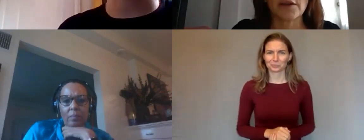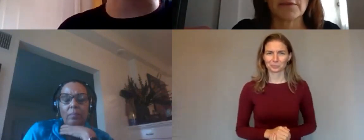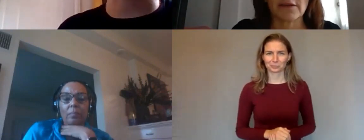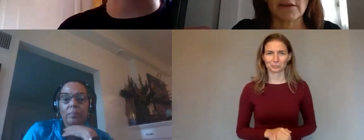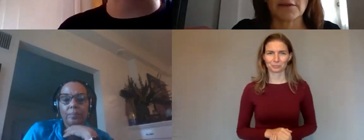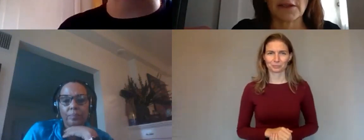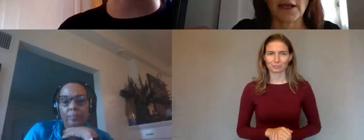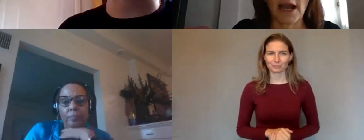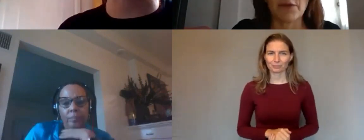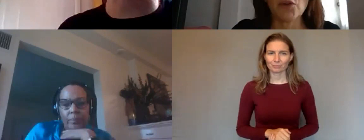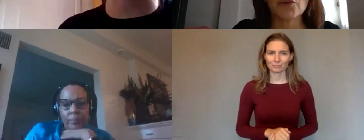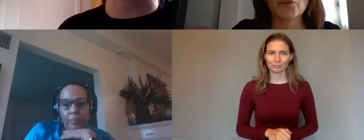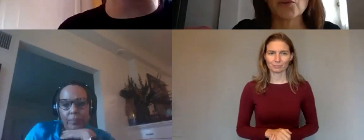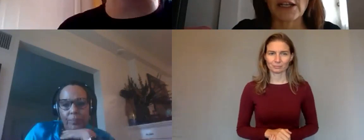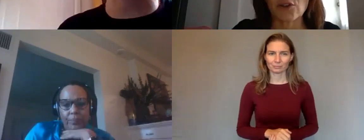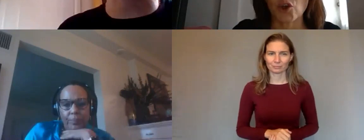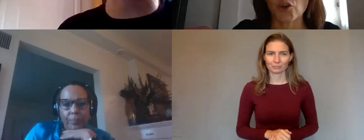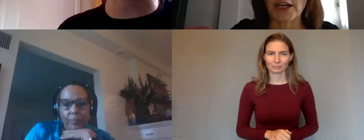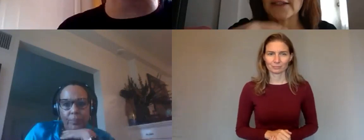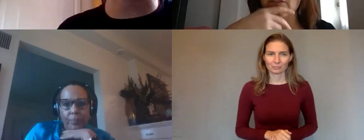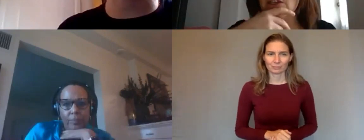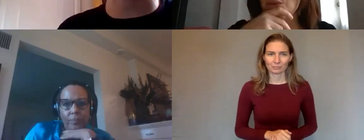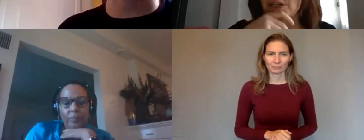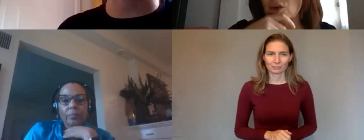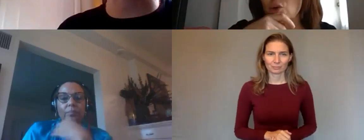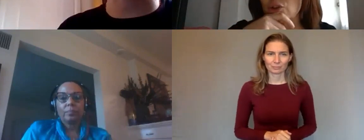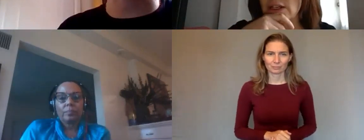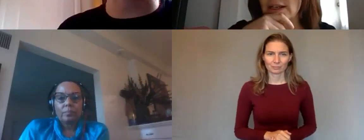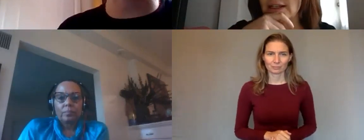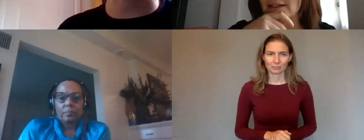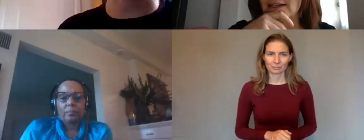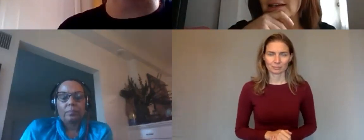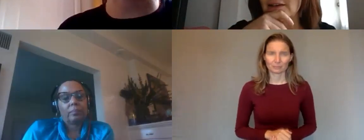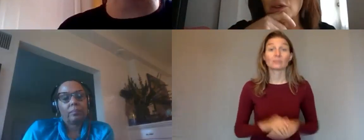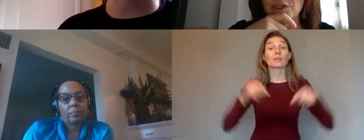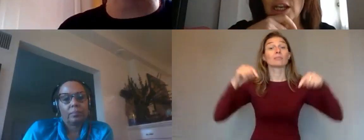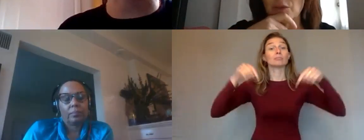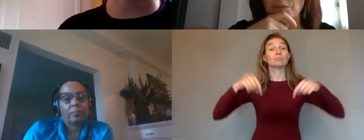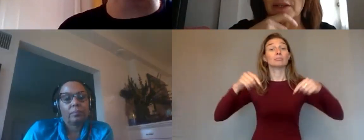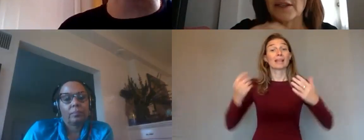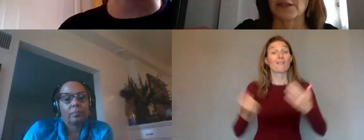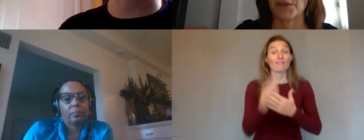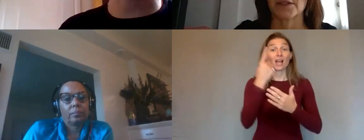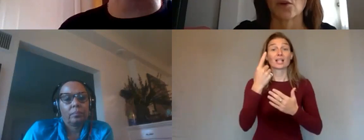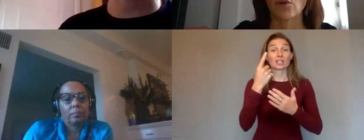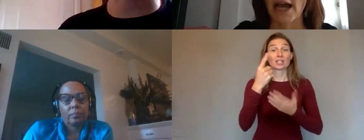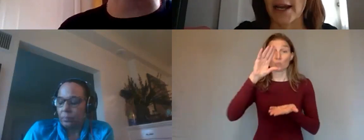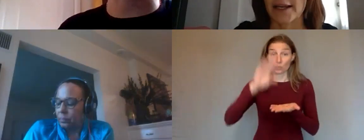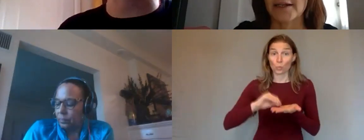So I wanted to let you know that the event will be recorded and the link will be